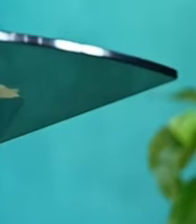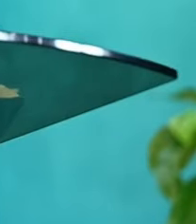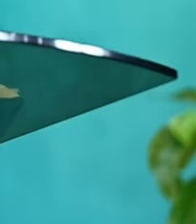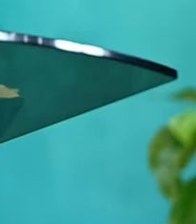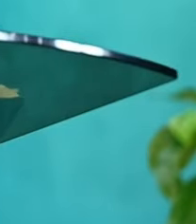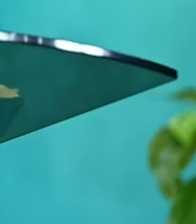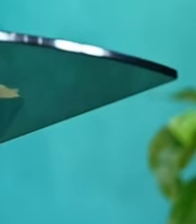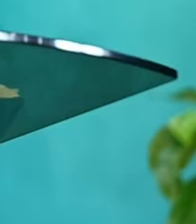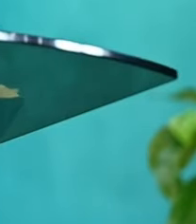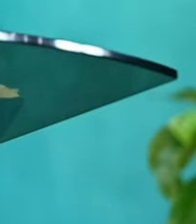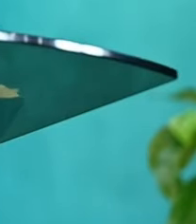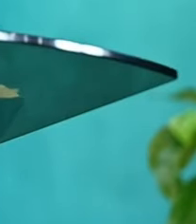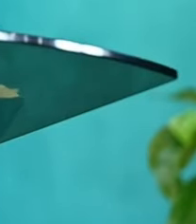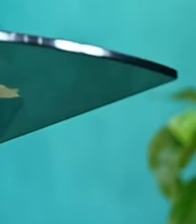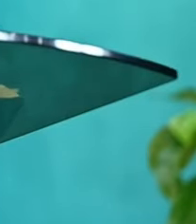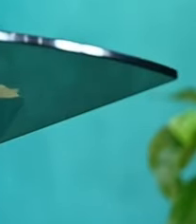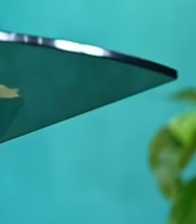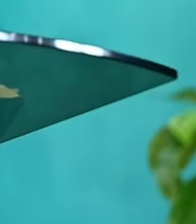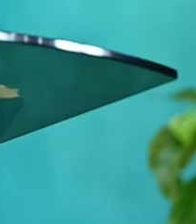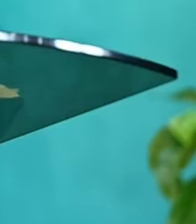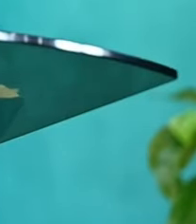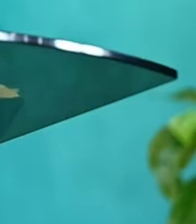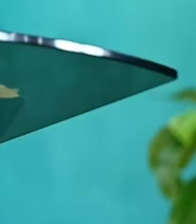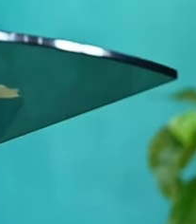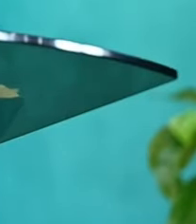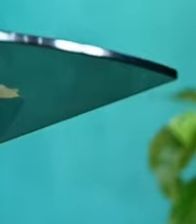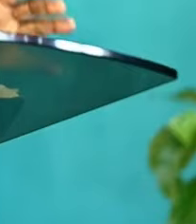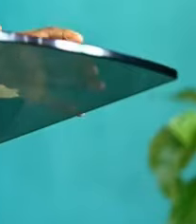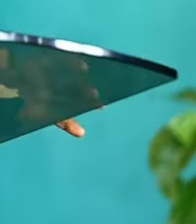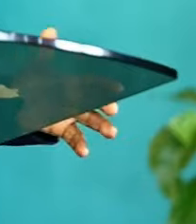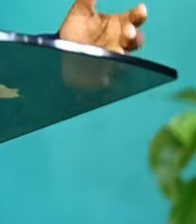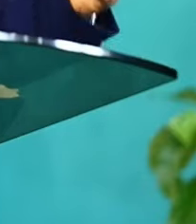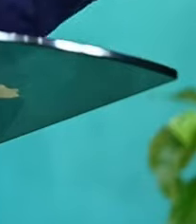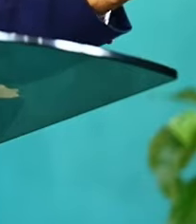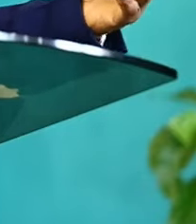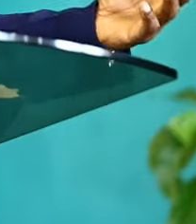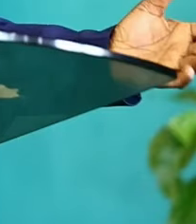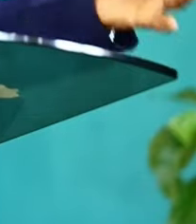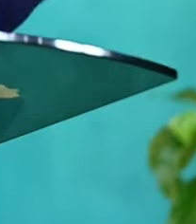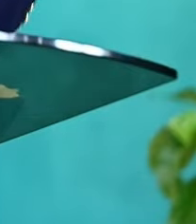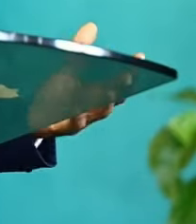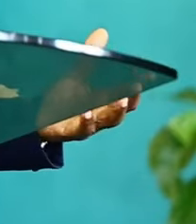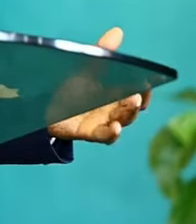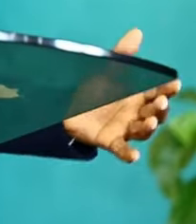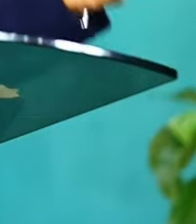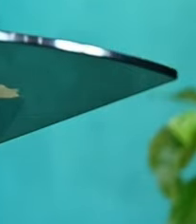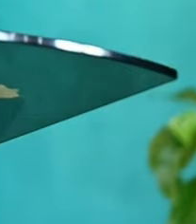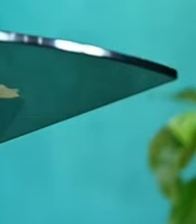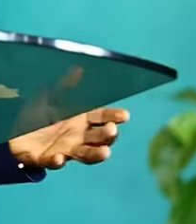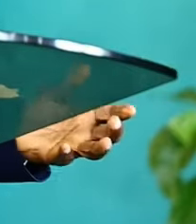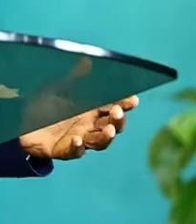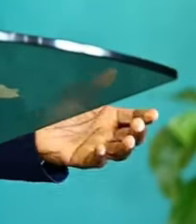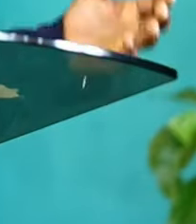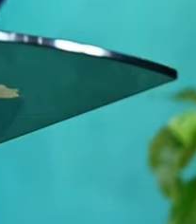very important, and the church is never active, and therefore we are here as stones or as logs that